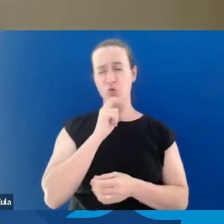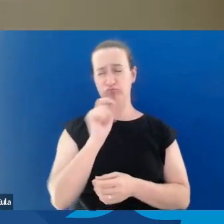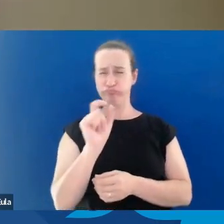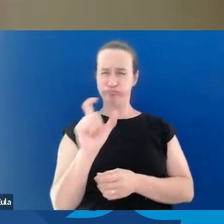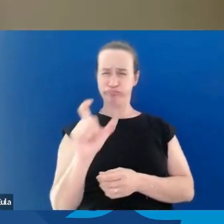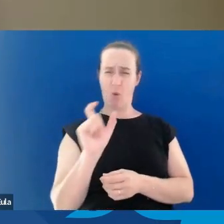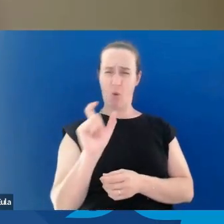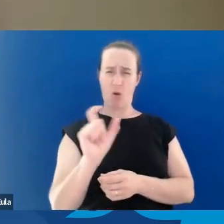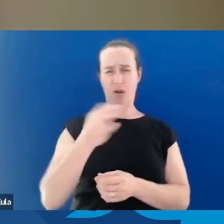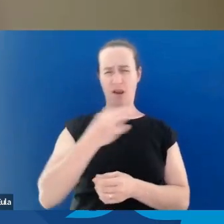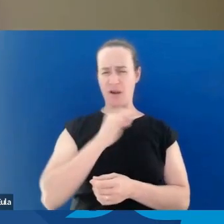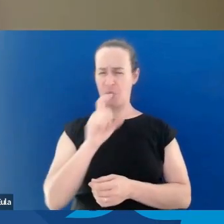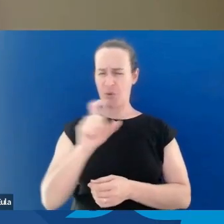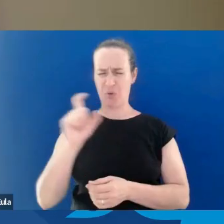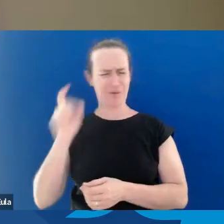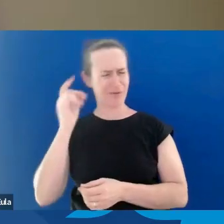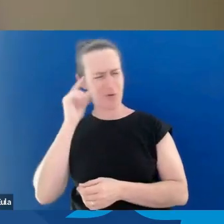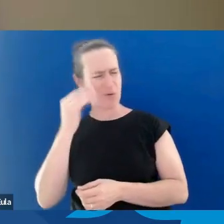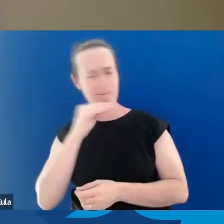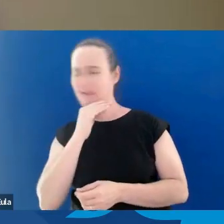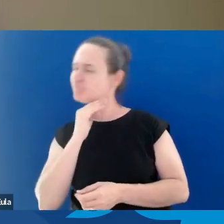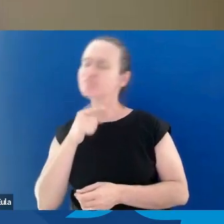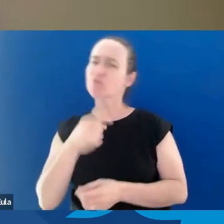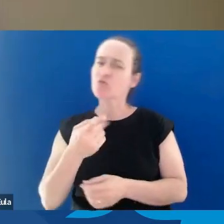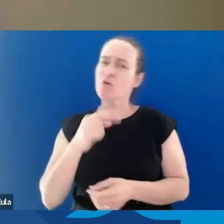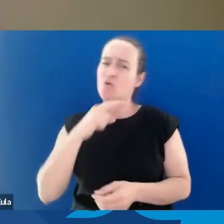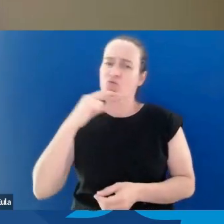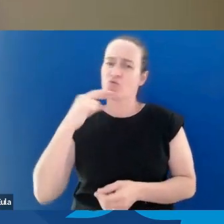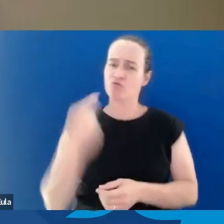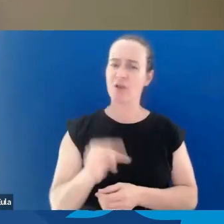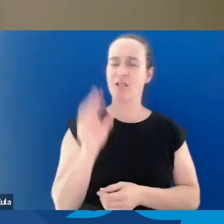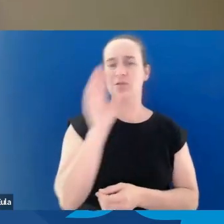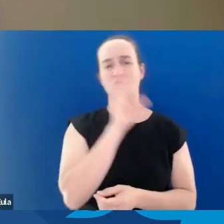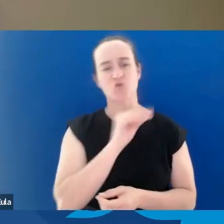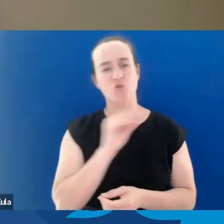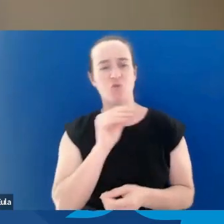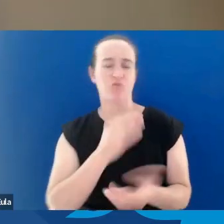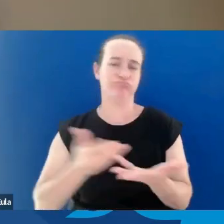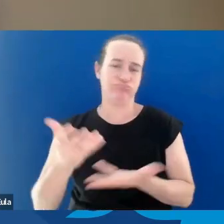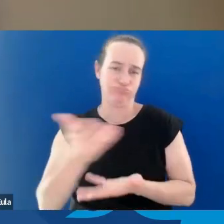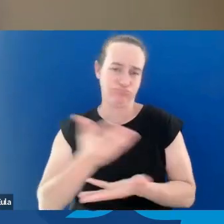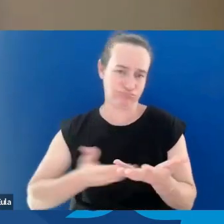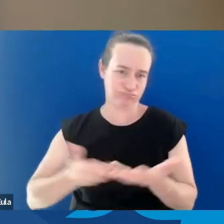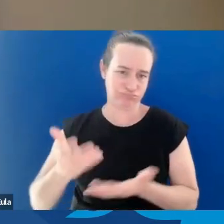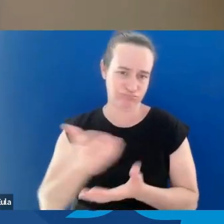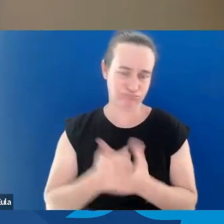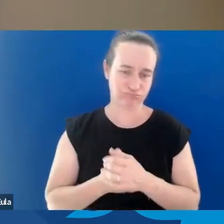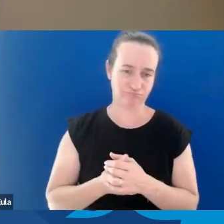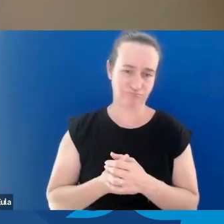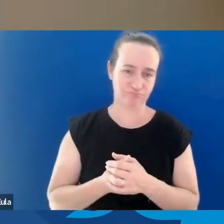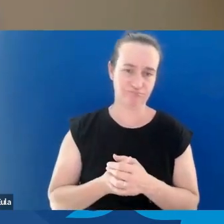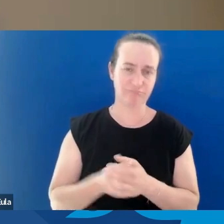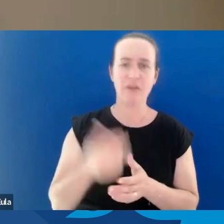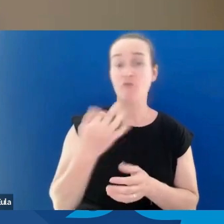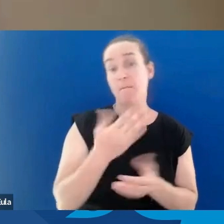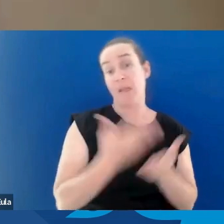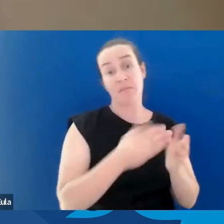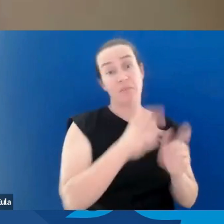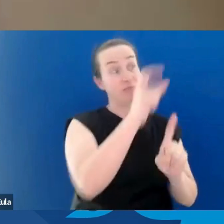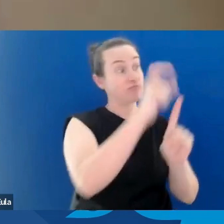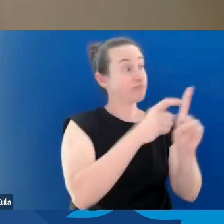raw, honest conversations that bring hidden perspectives into the light. From untold stories to